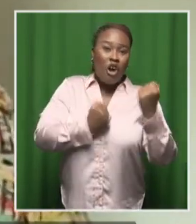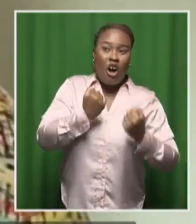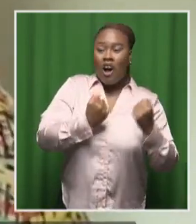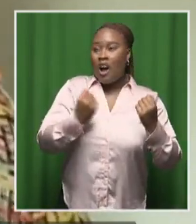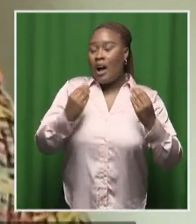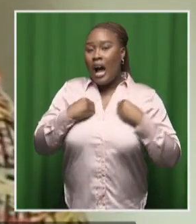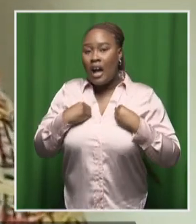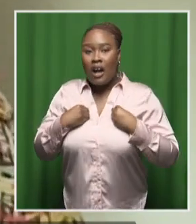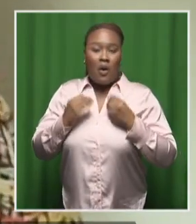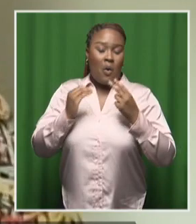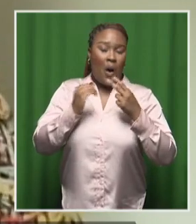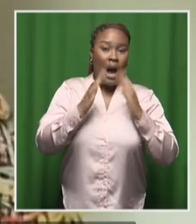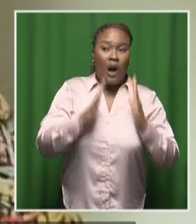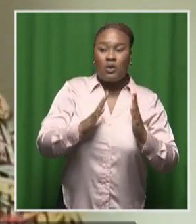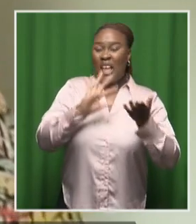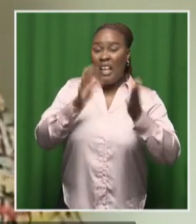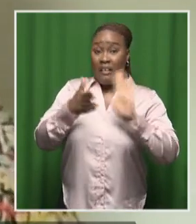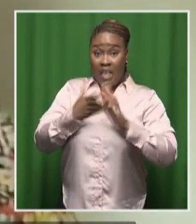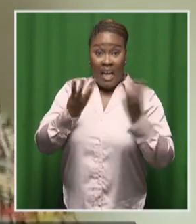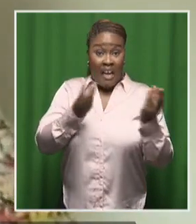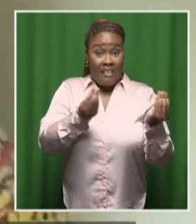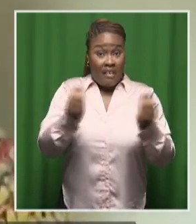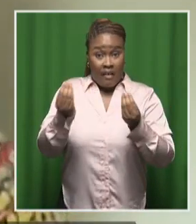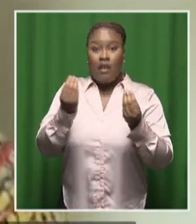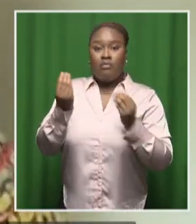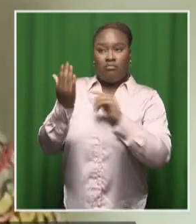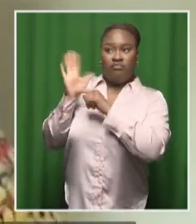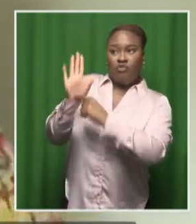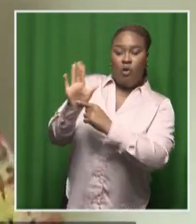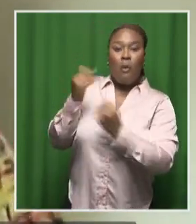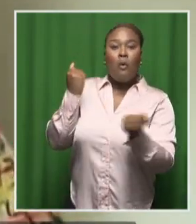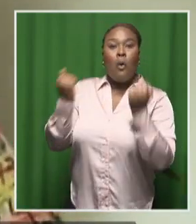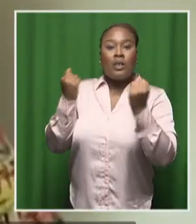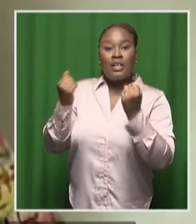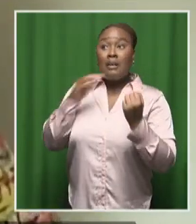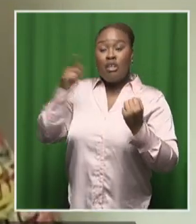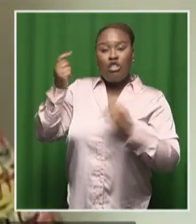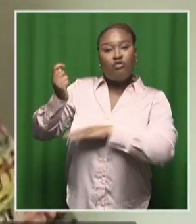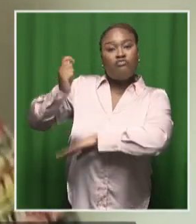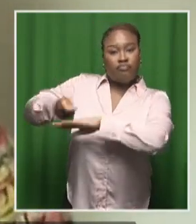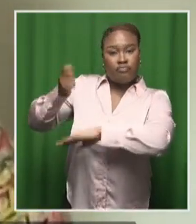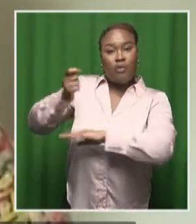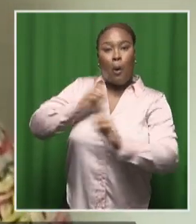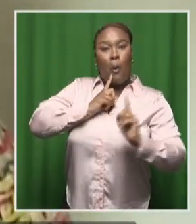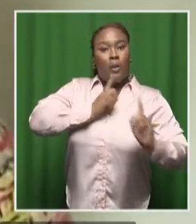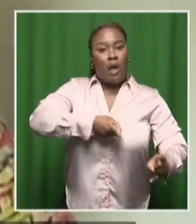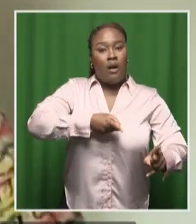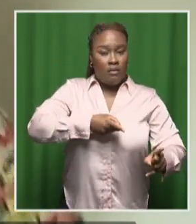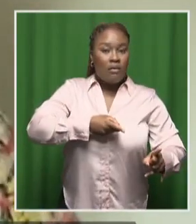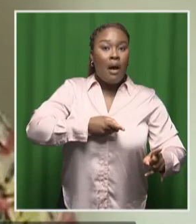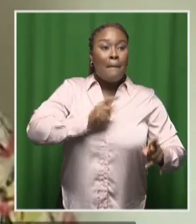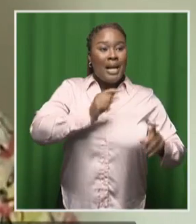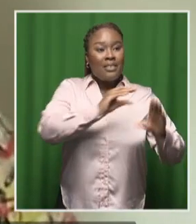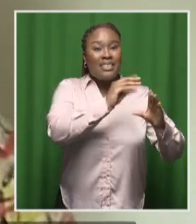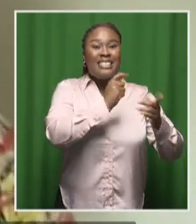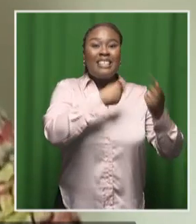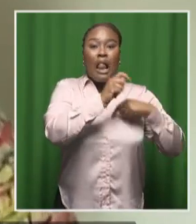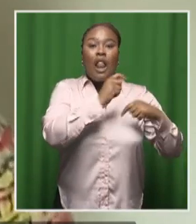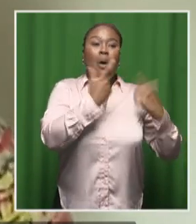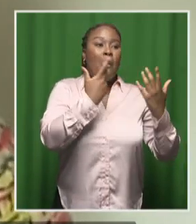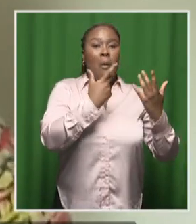financials before the particular court, and orders will then be made. And so we do have an extremely